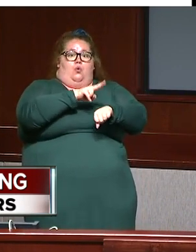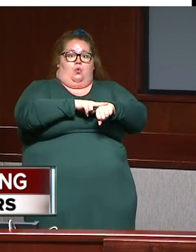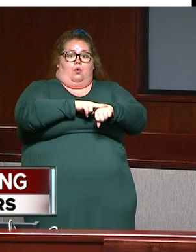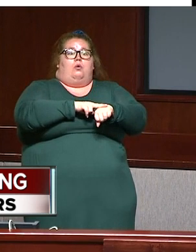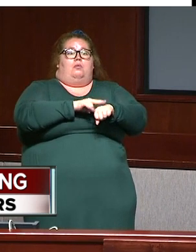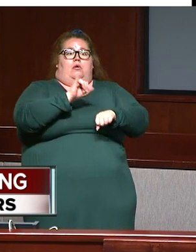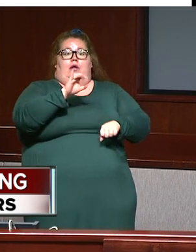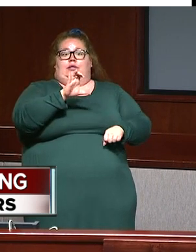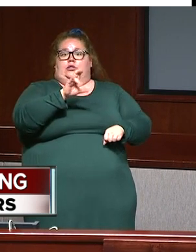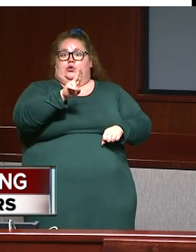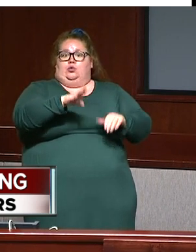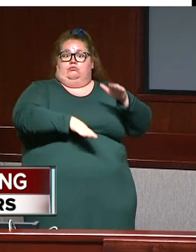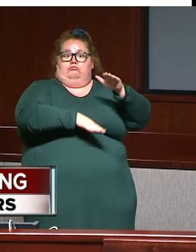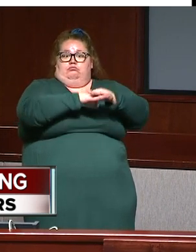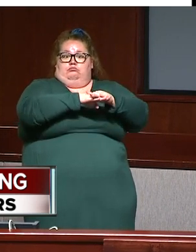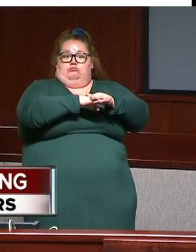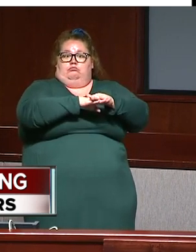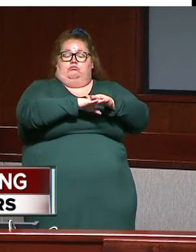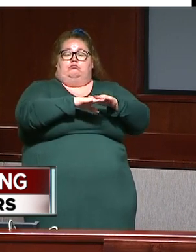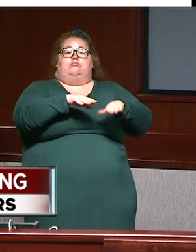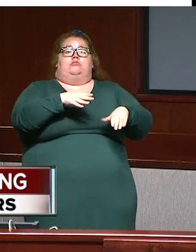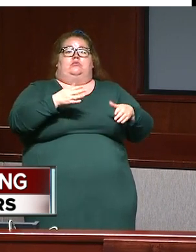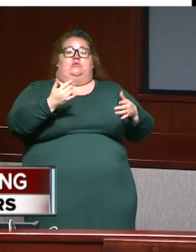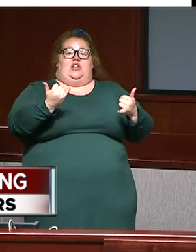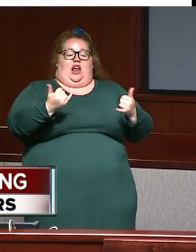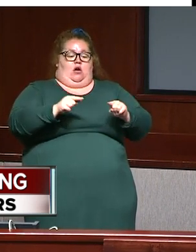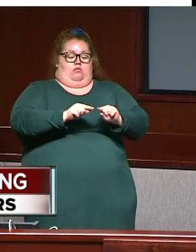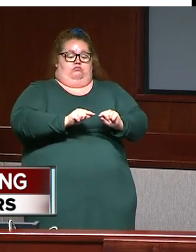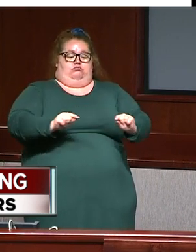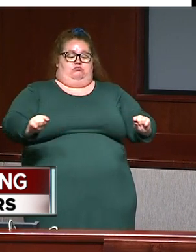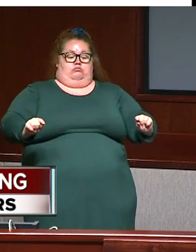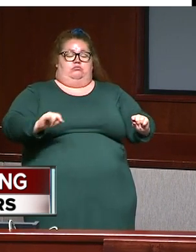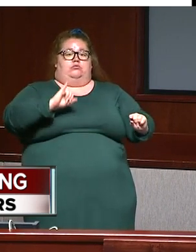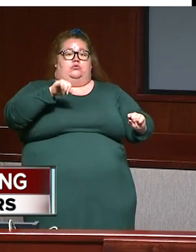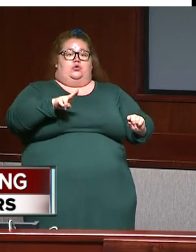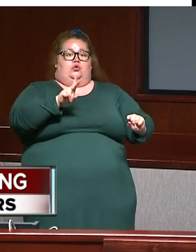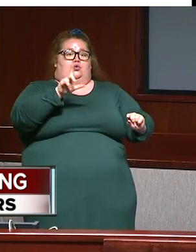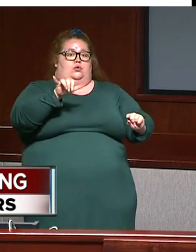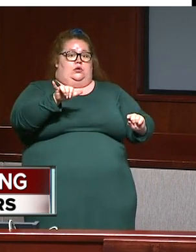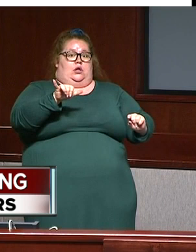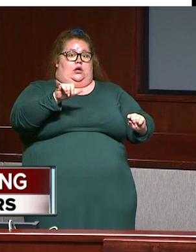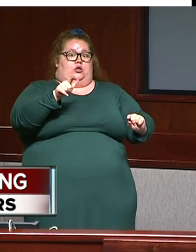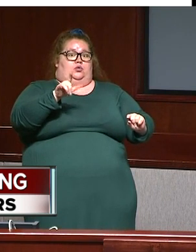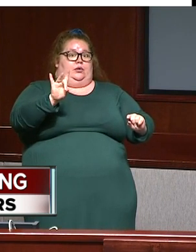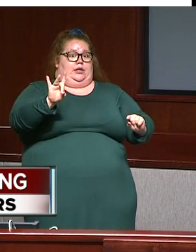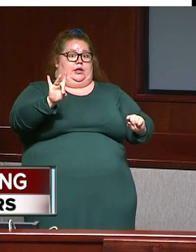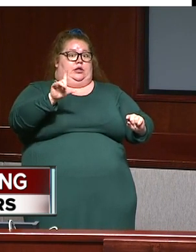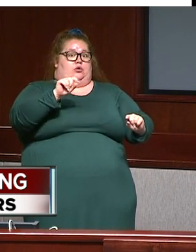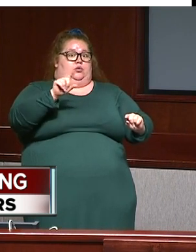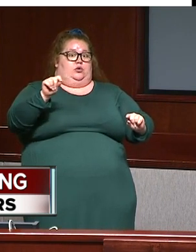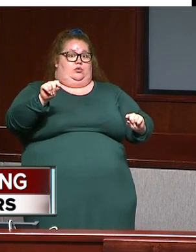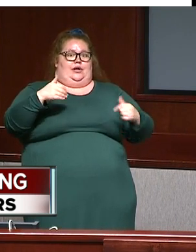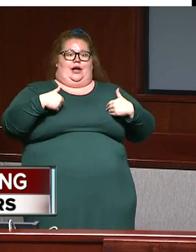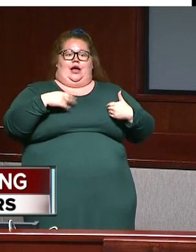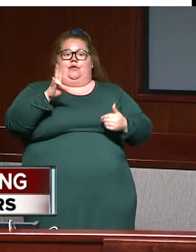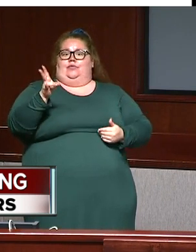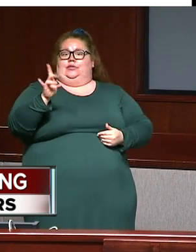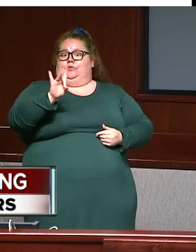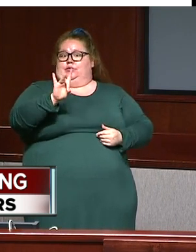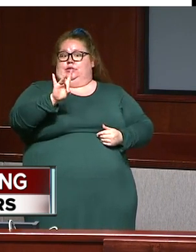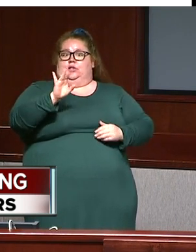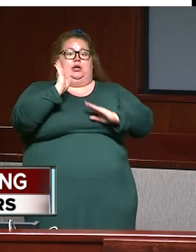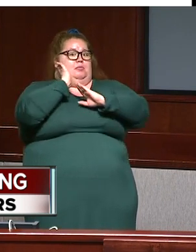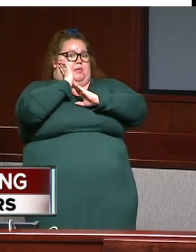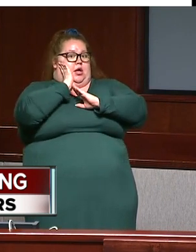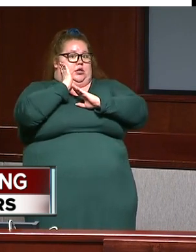capacity on July 28th, 2020, and that right now stands at 78 beds. So the model shows